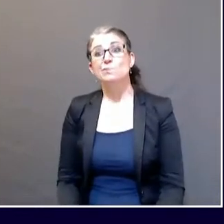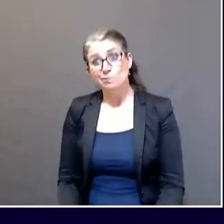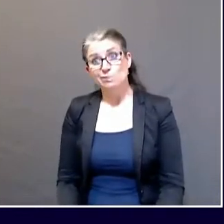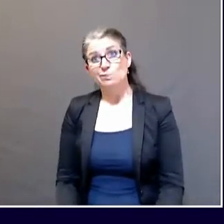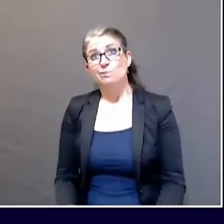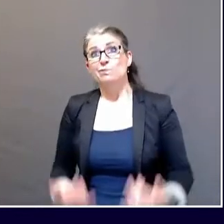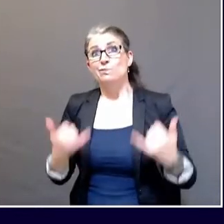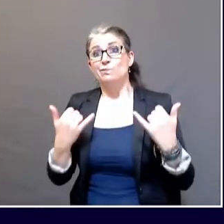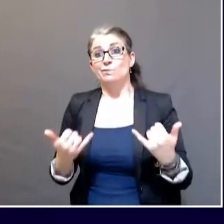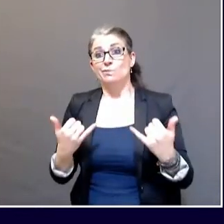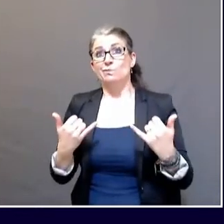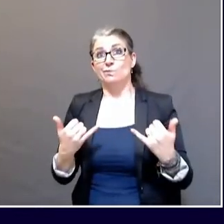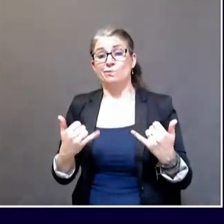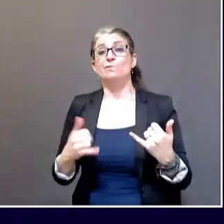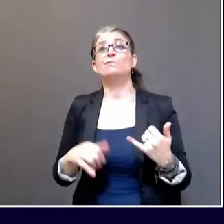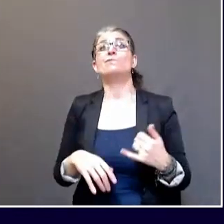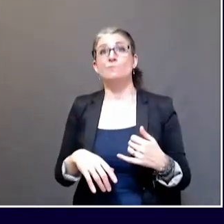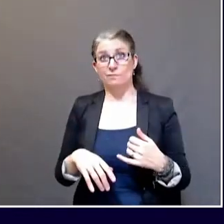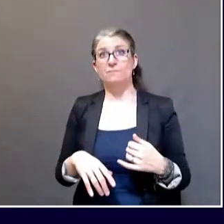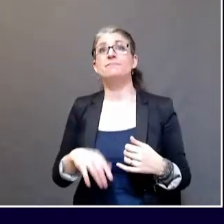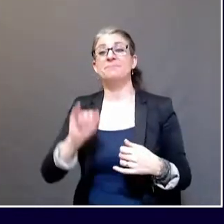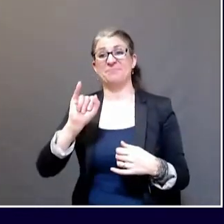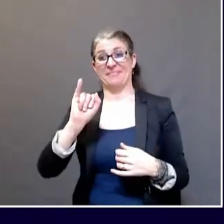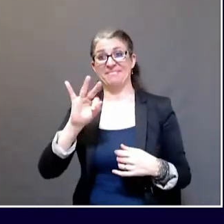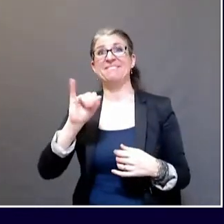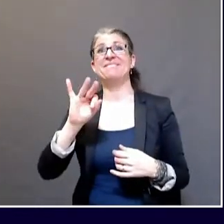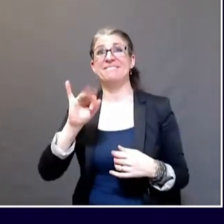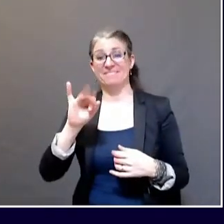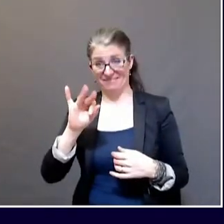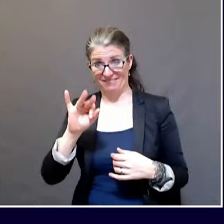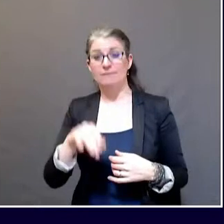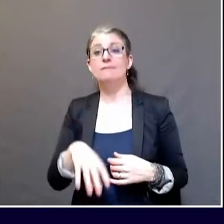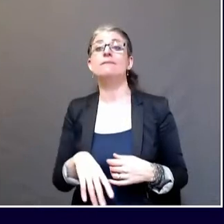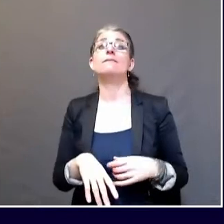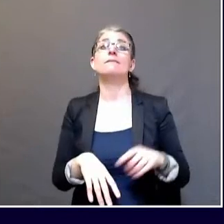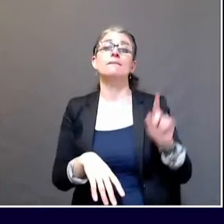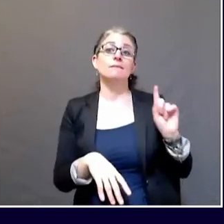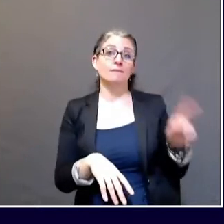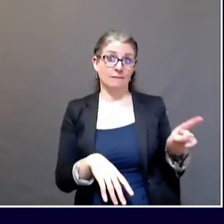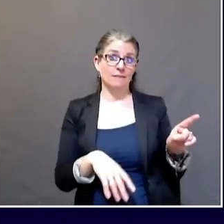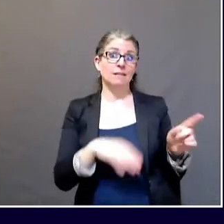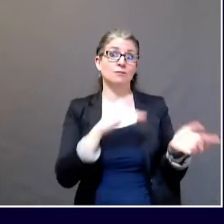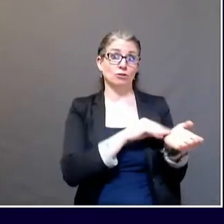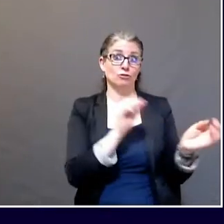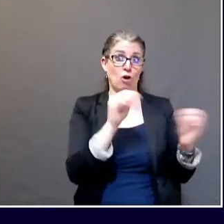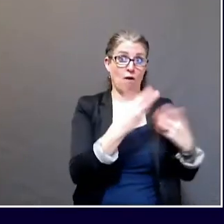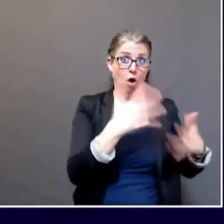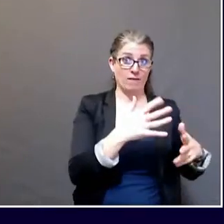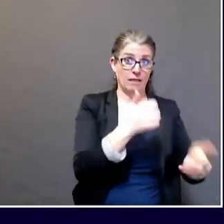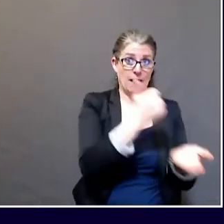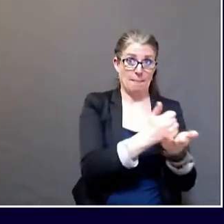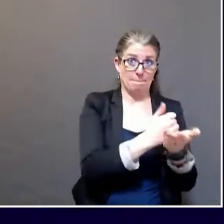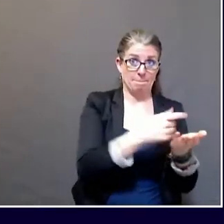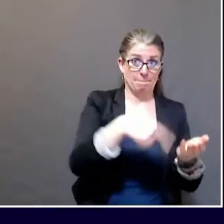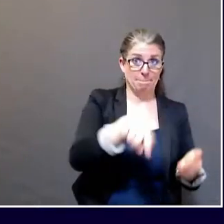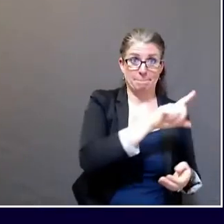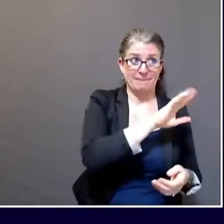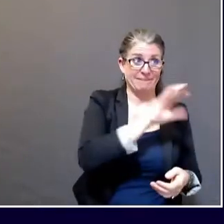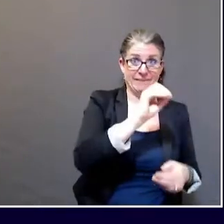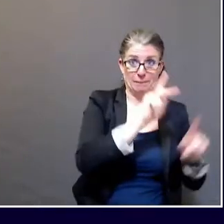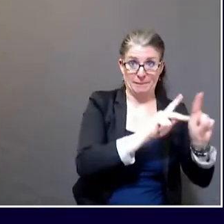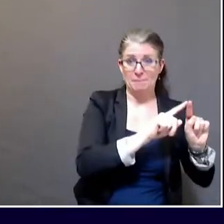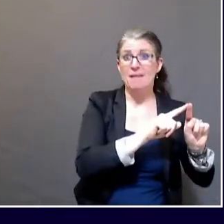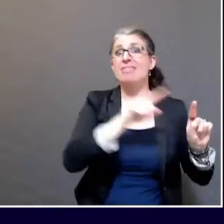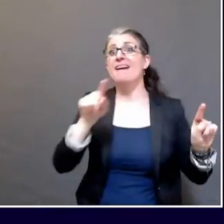structured such that there's ample time for first doses as well as second doses. If you pack out your schedule for the next 21